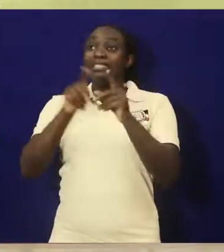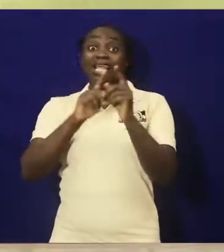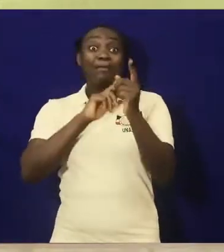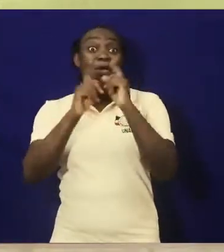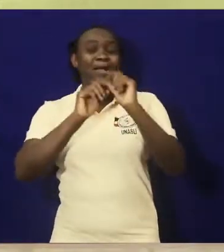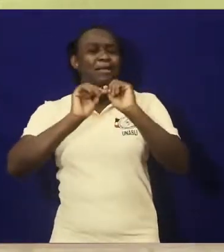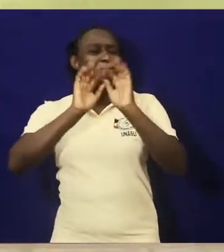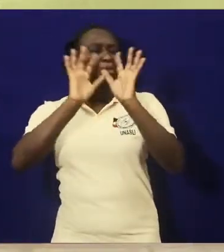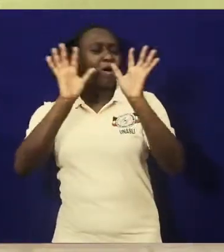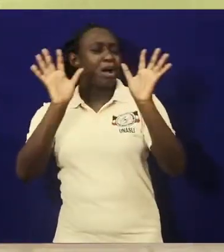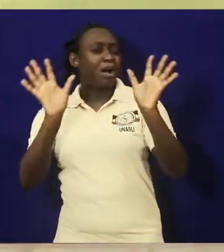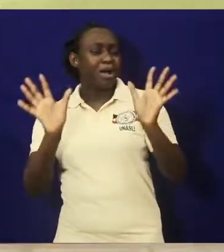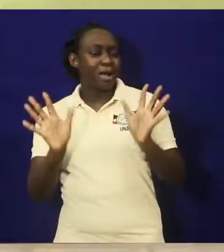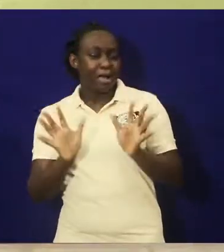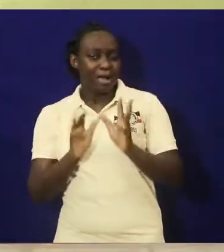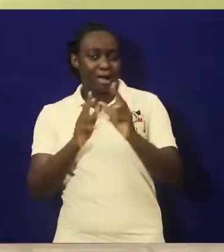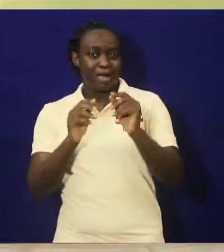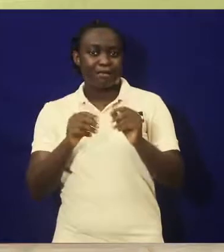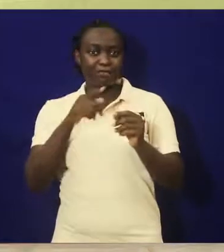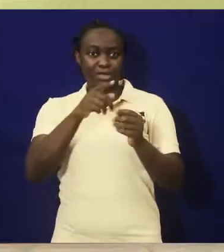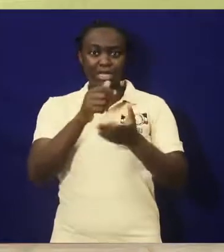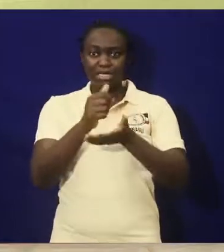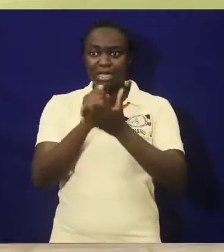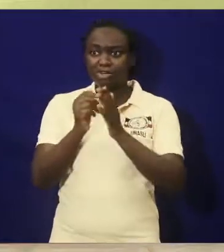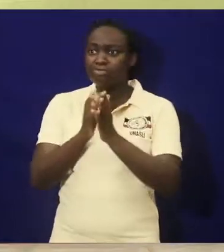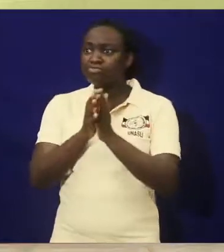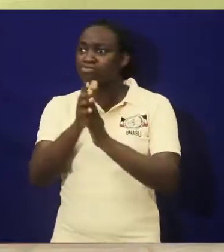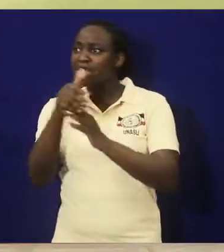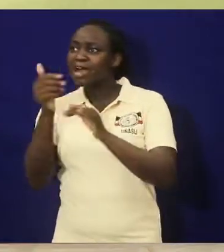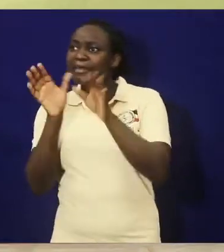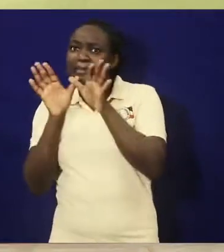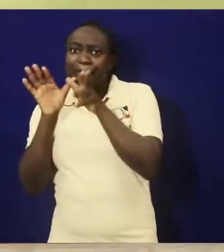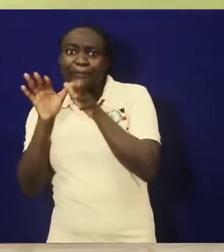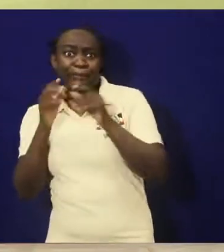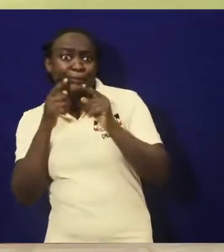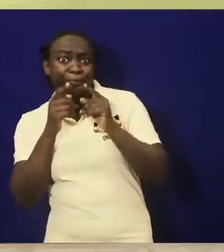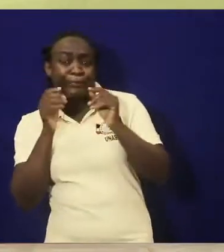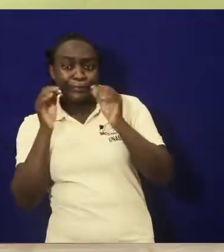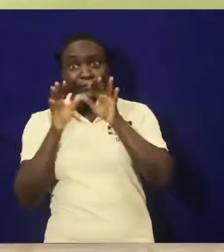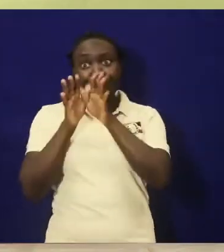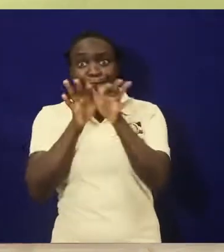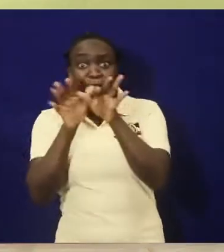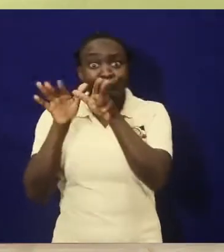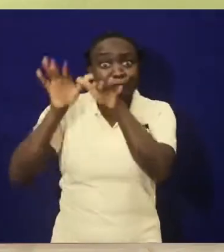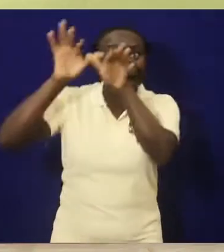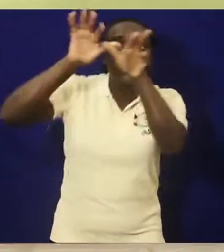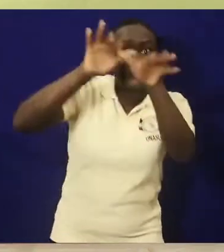colors. These attract creatures like insects and birds,